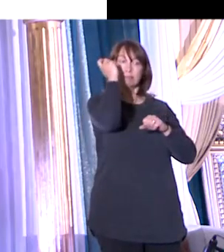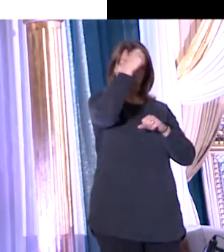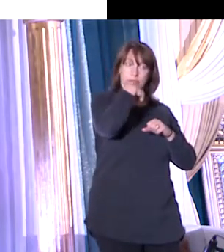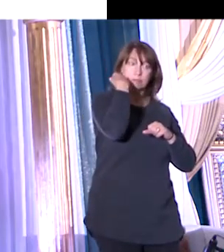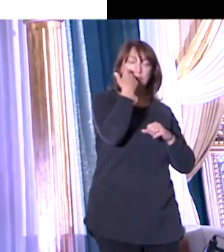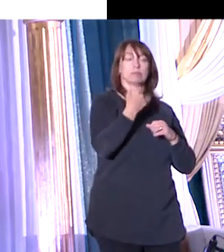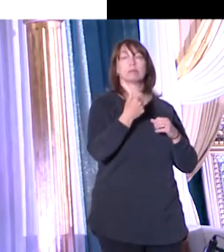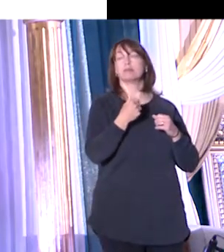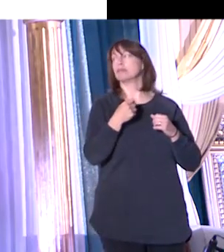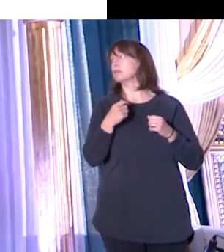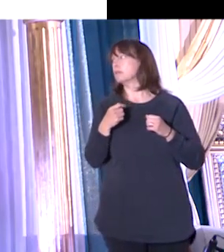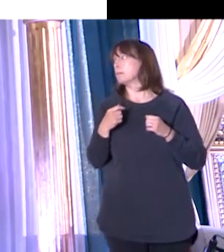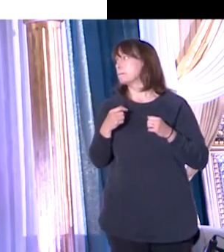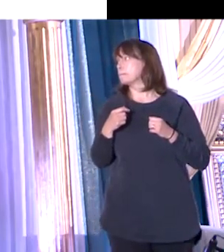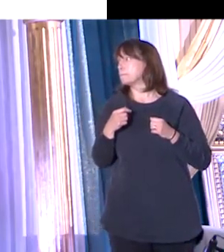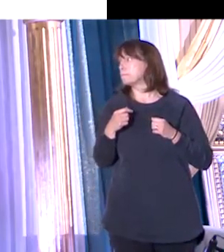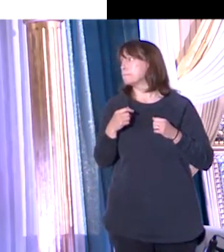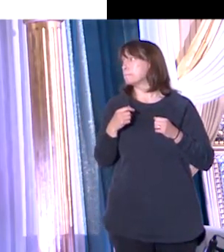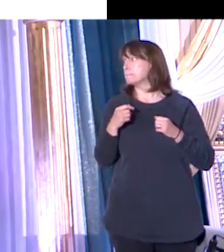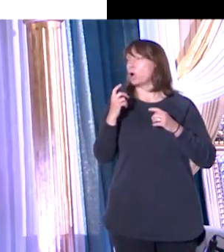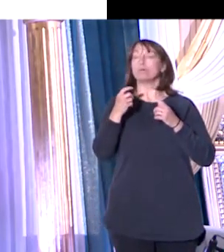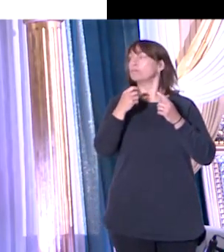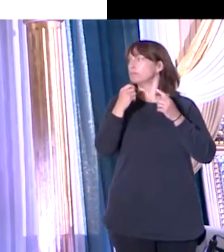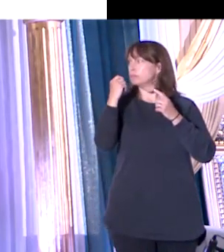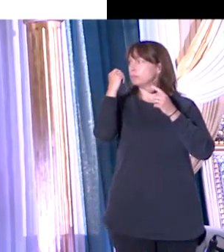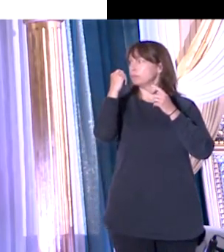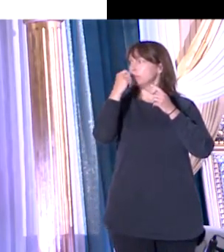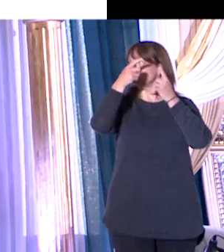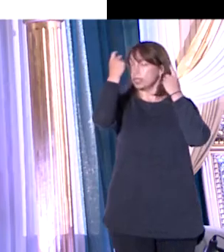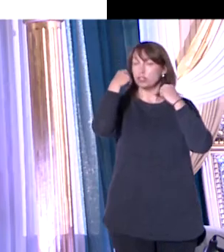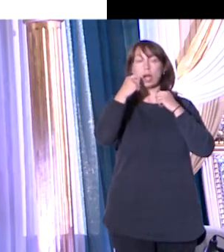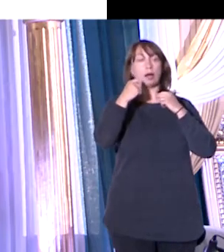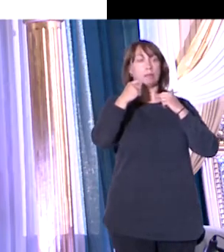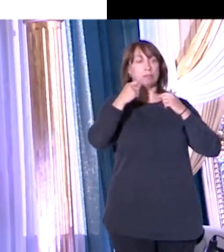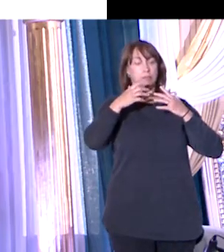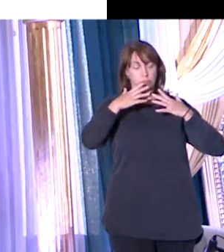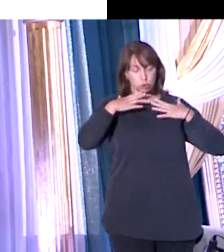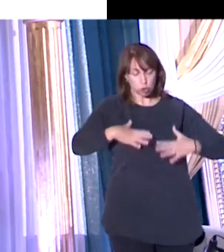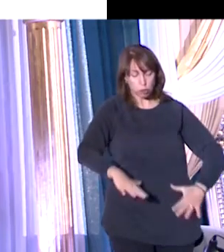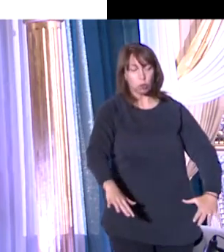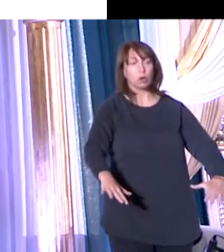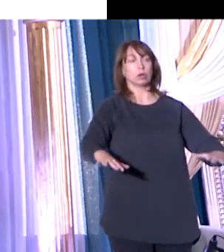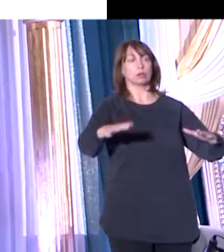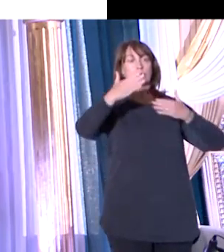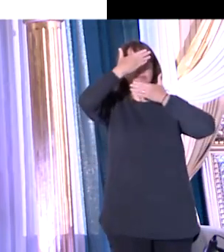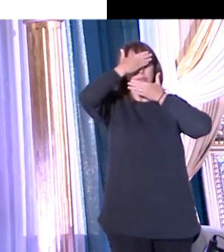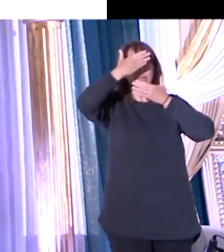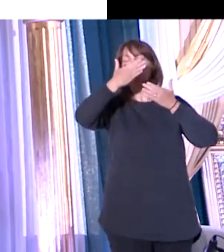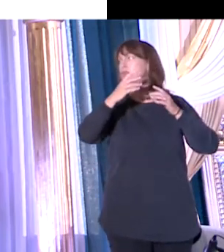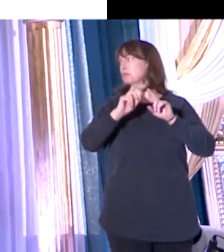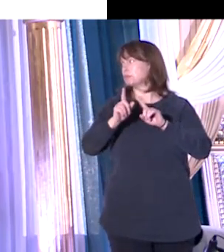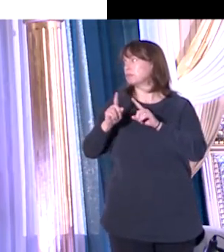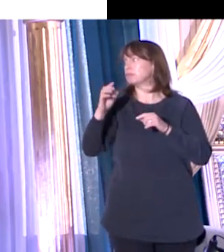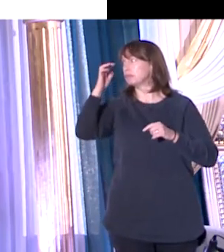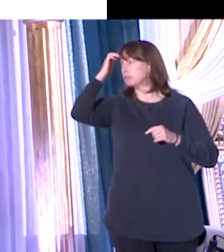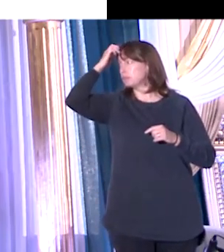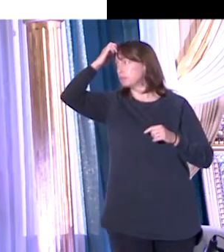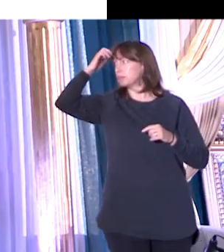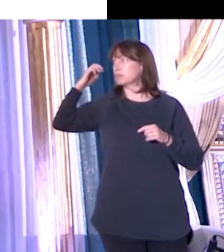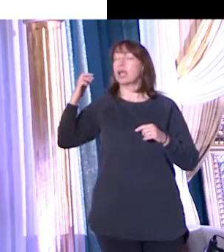increase has happened, but other types of head coverings as well. And again, this increase is most noticeable among younger Muslim